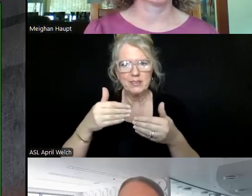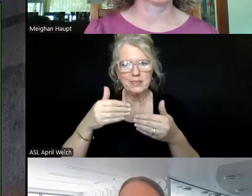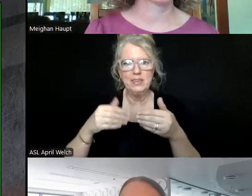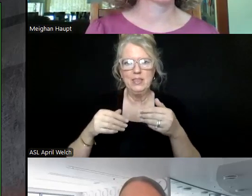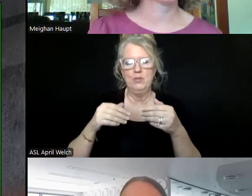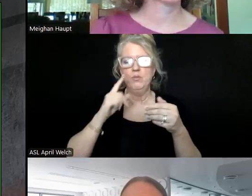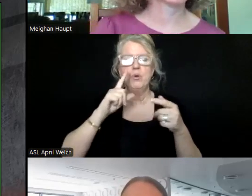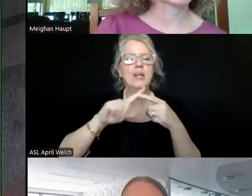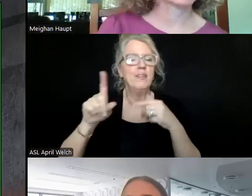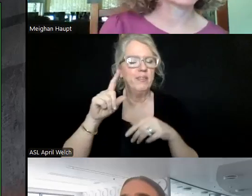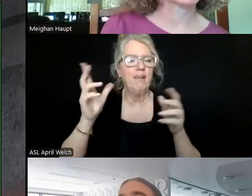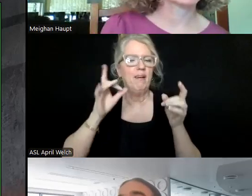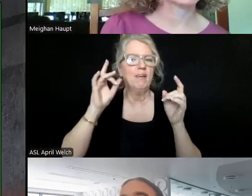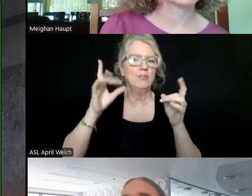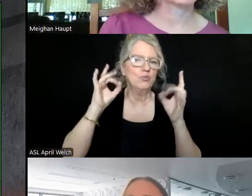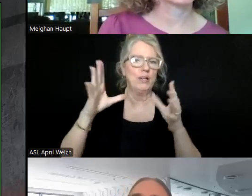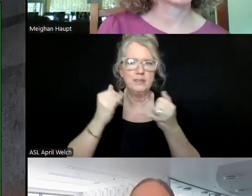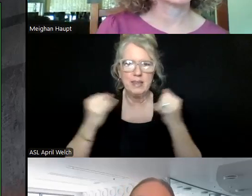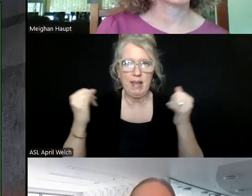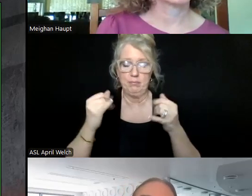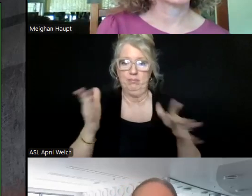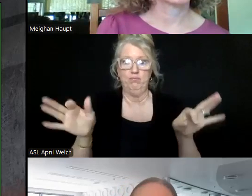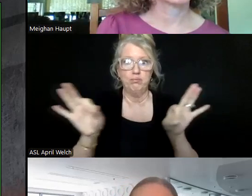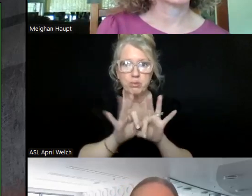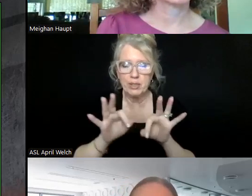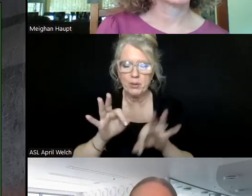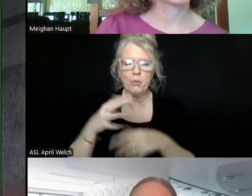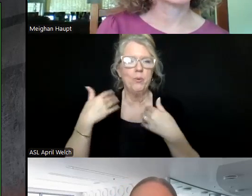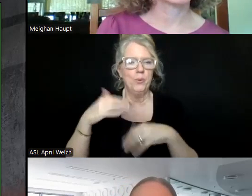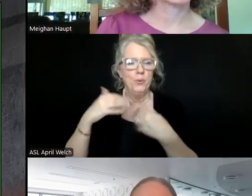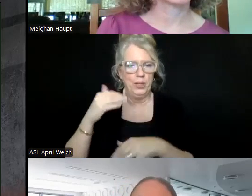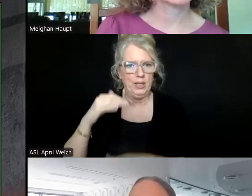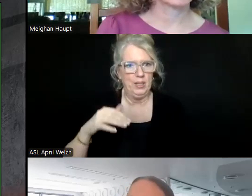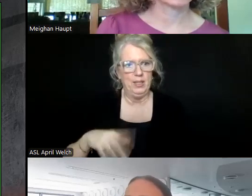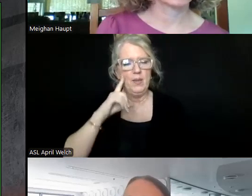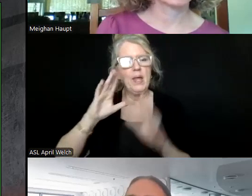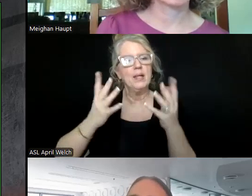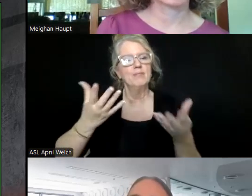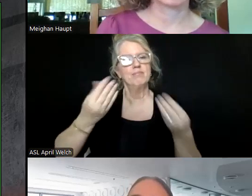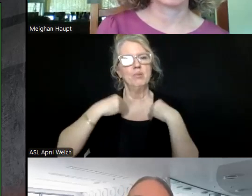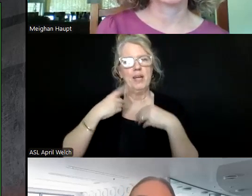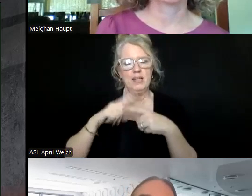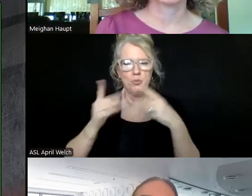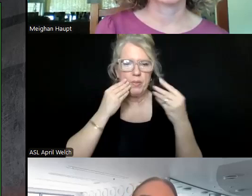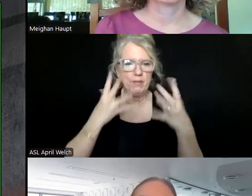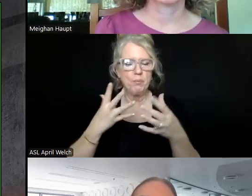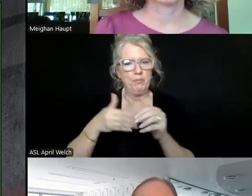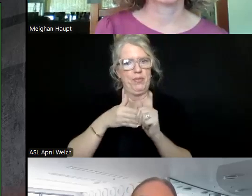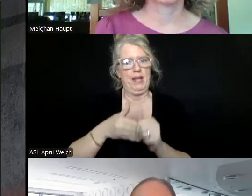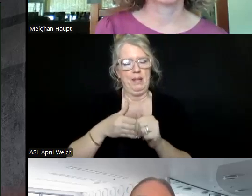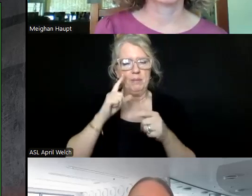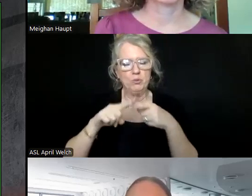of crisis line services. Those were critical beacons that provided us with the information that led to